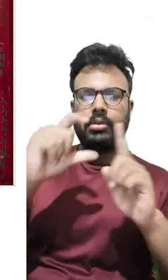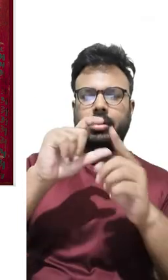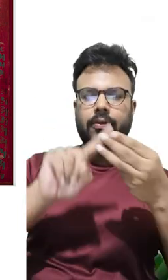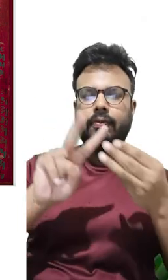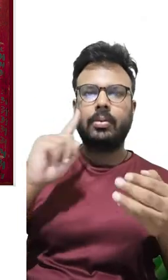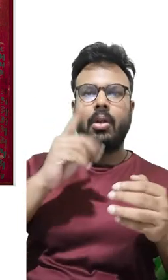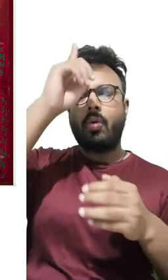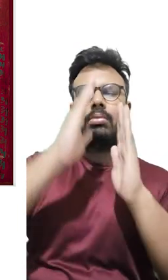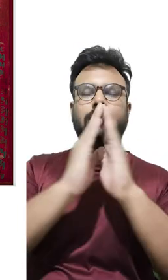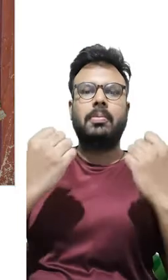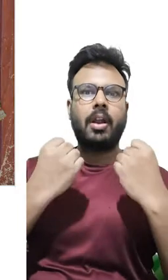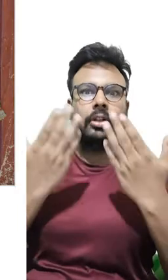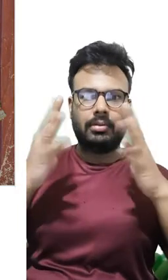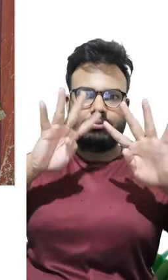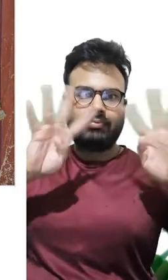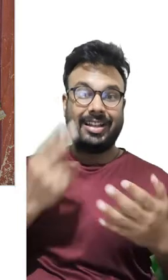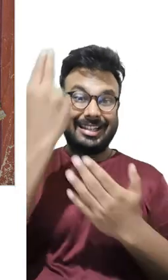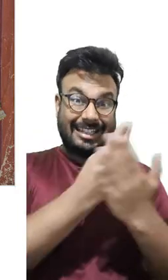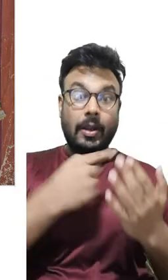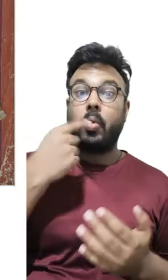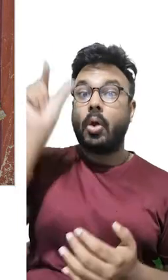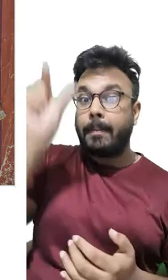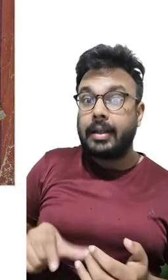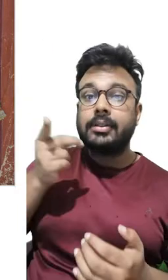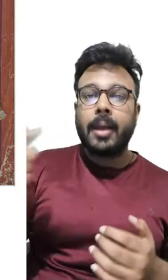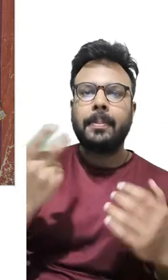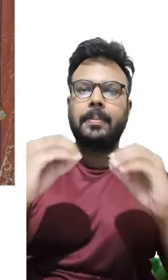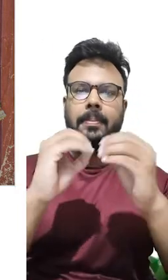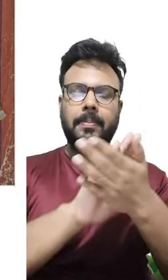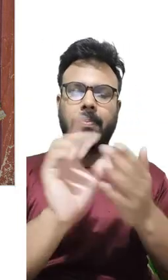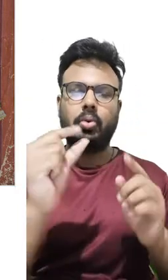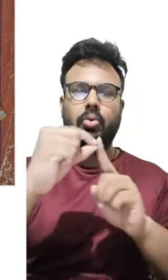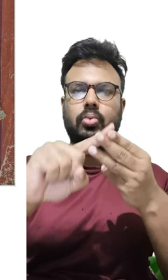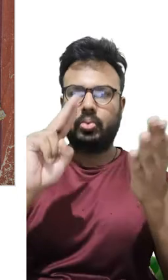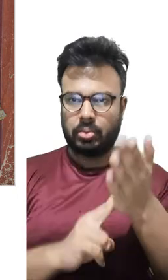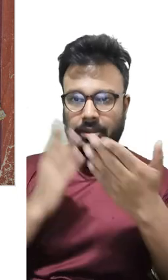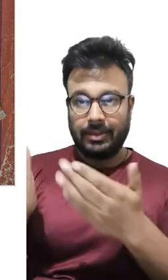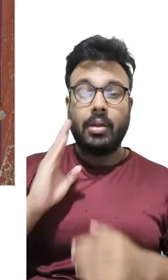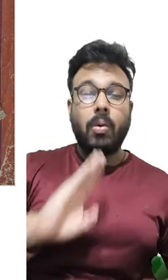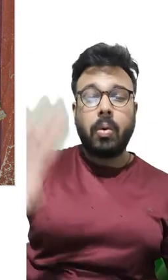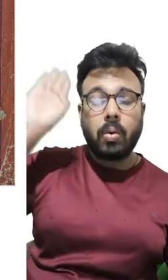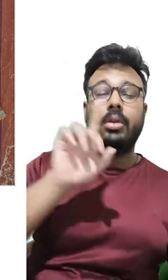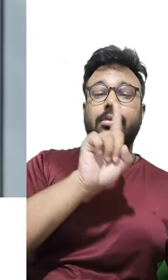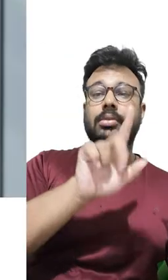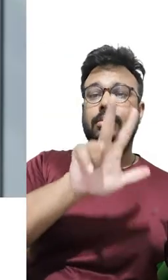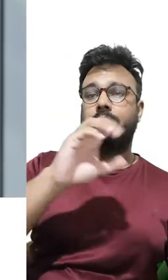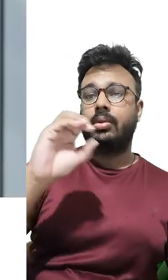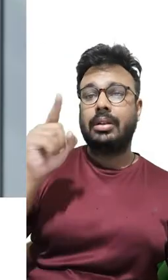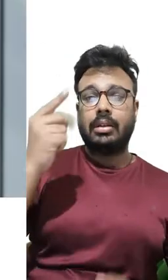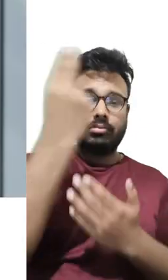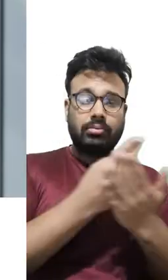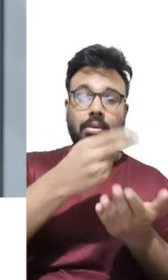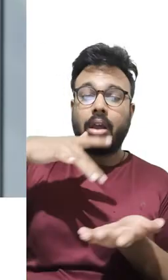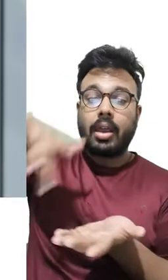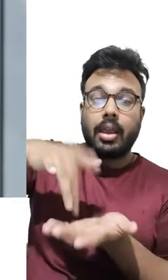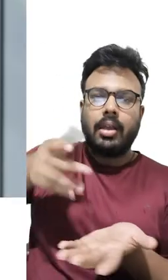Bupen Kakkar, alongside an 18th-century miniature painting from the Kasturbhai Lalbhai Museum's collection. While both